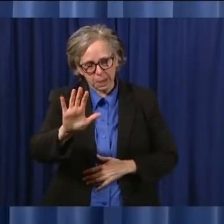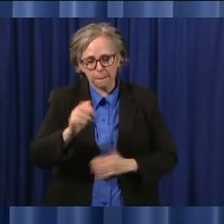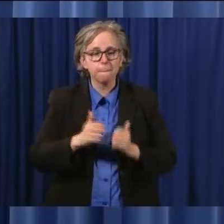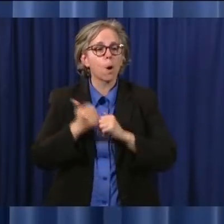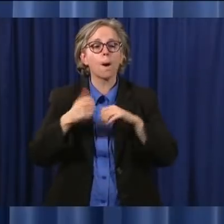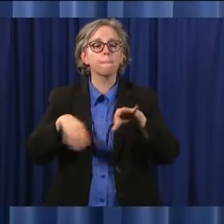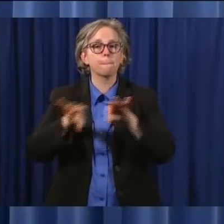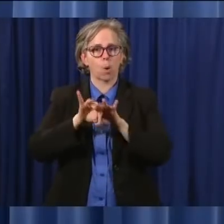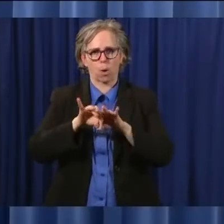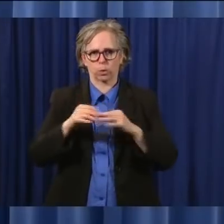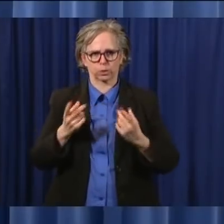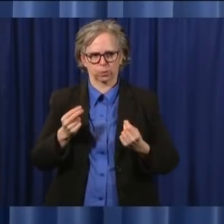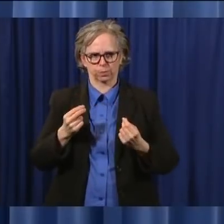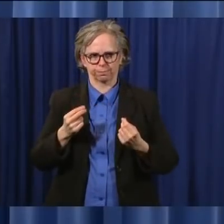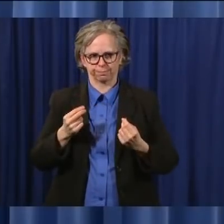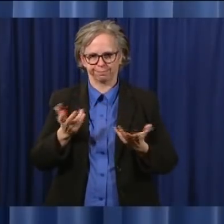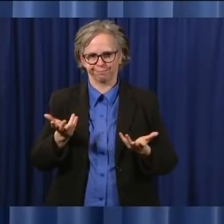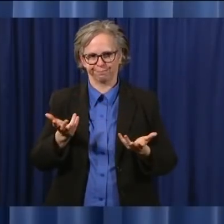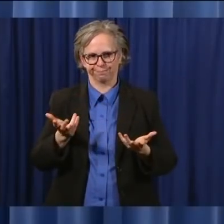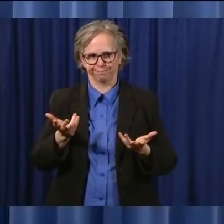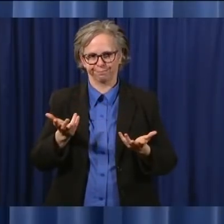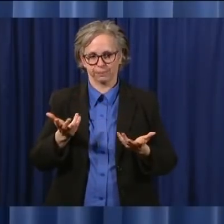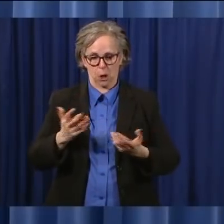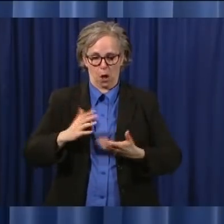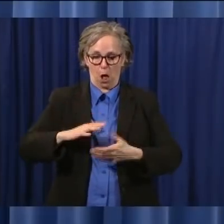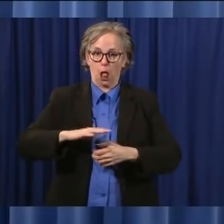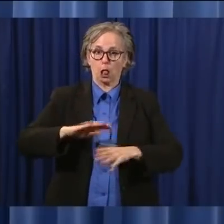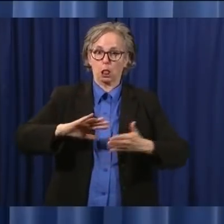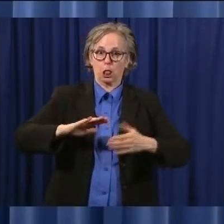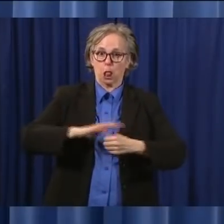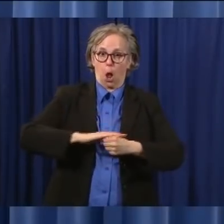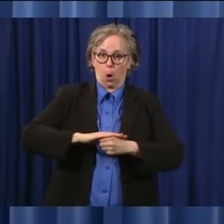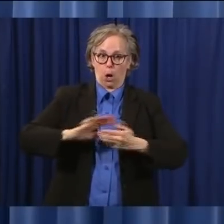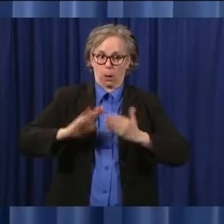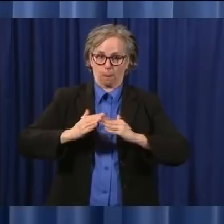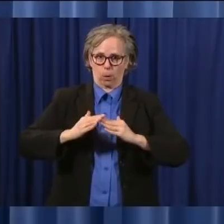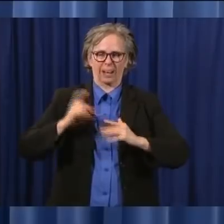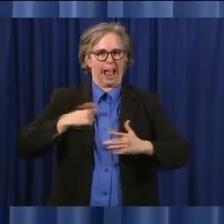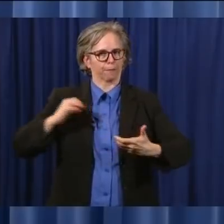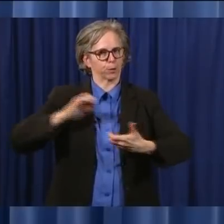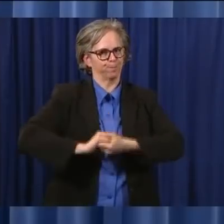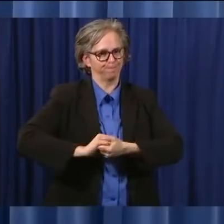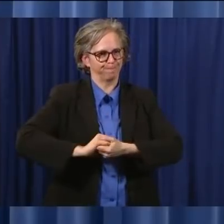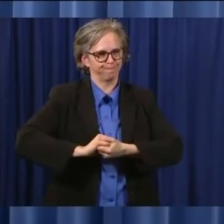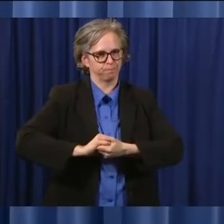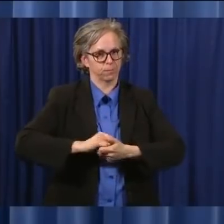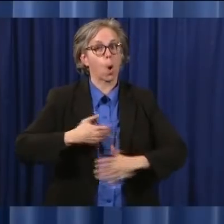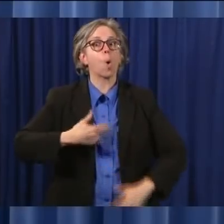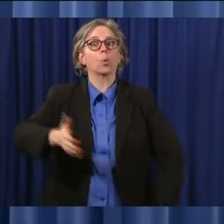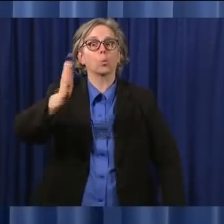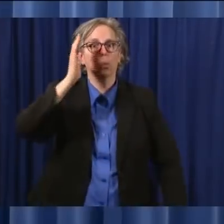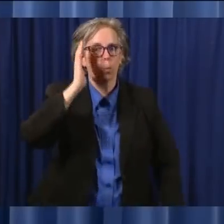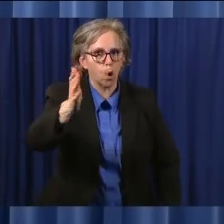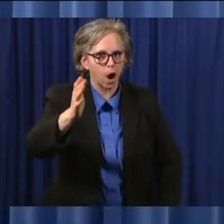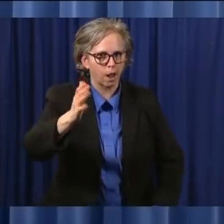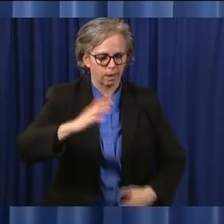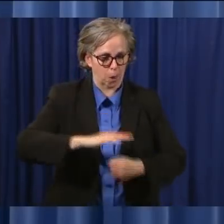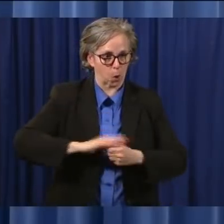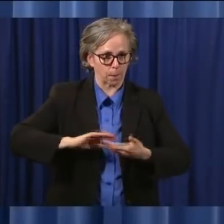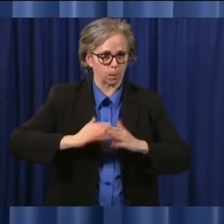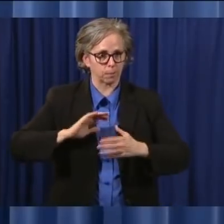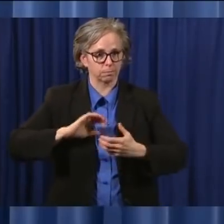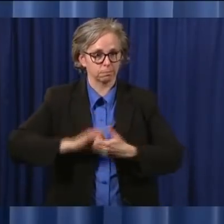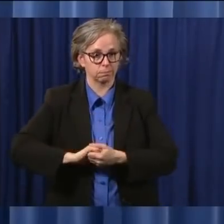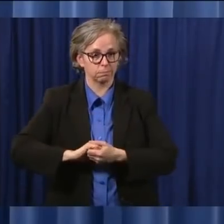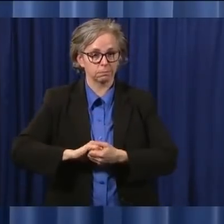with local communities and non-governmental agencies and